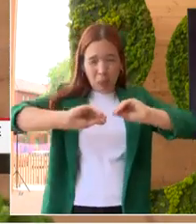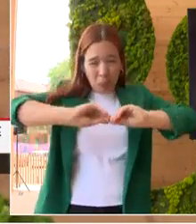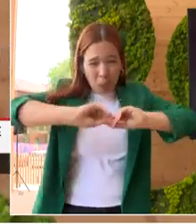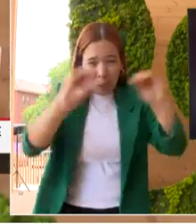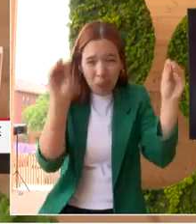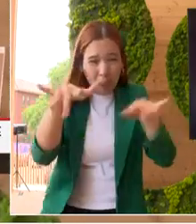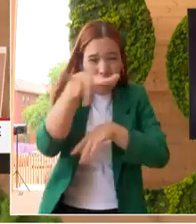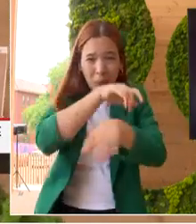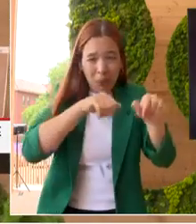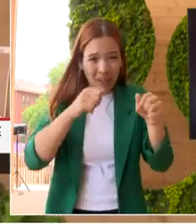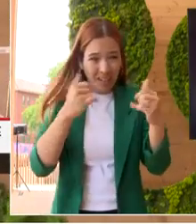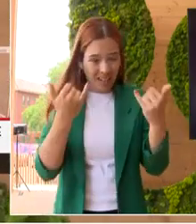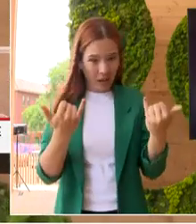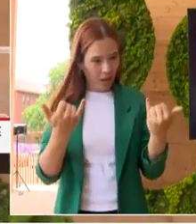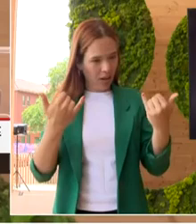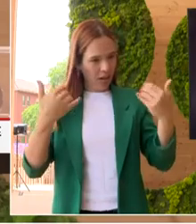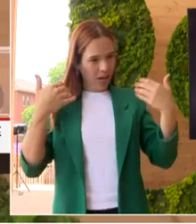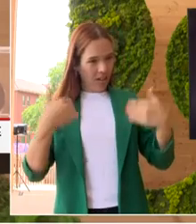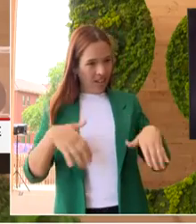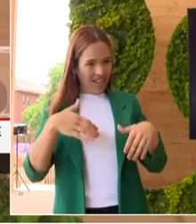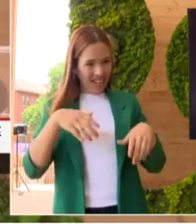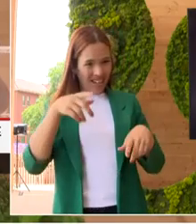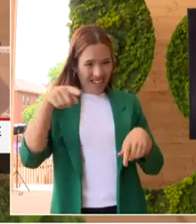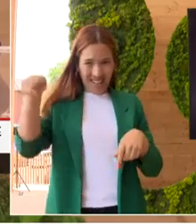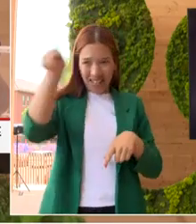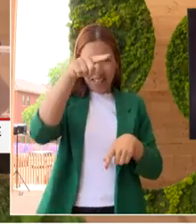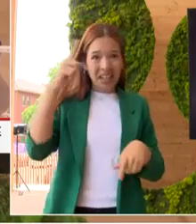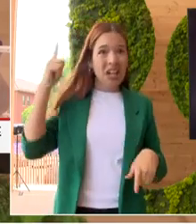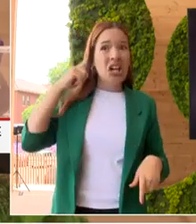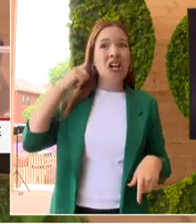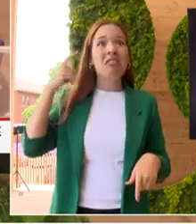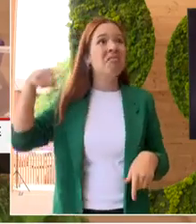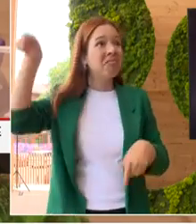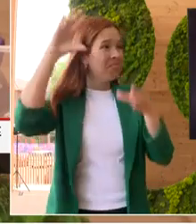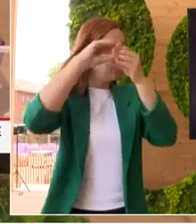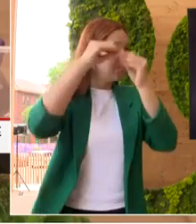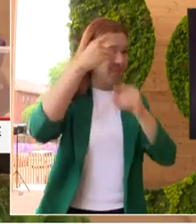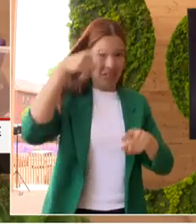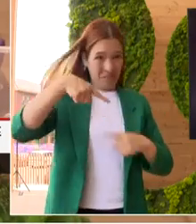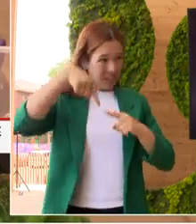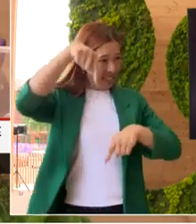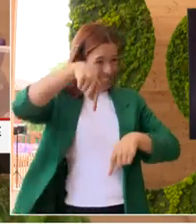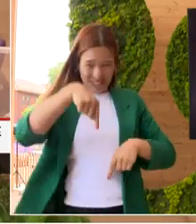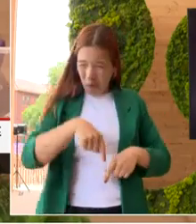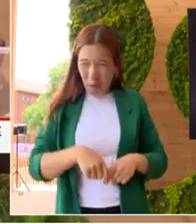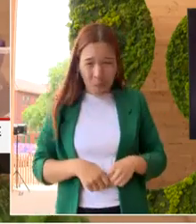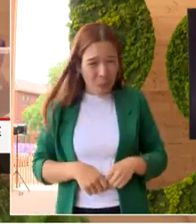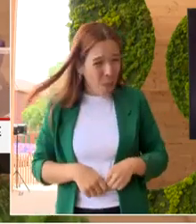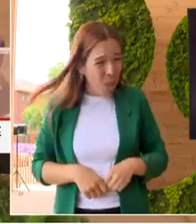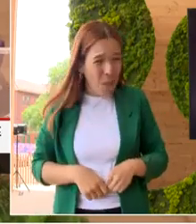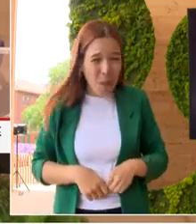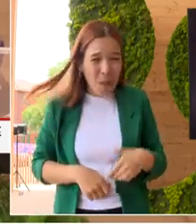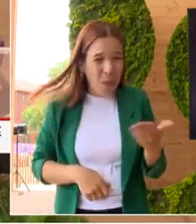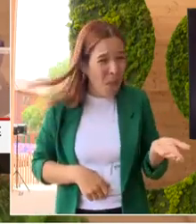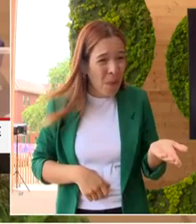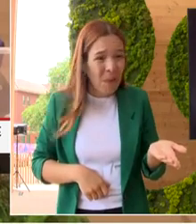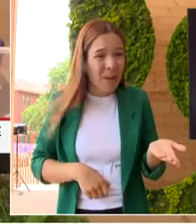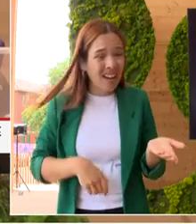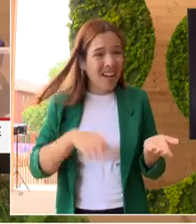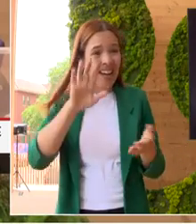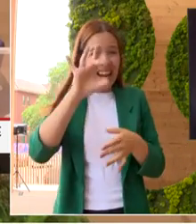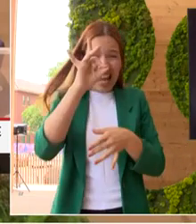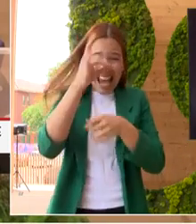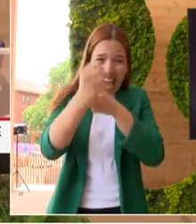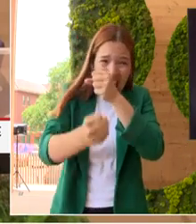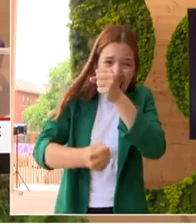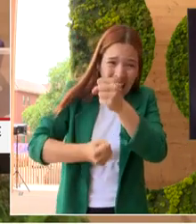Nobody ever heard of us, all right? In the last 8 years, we have